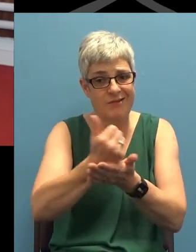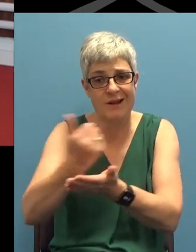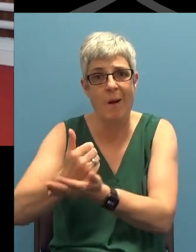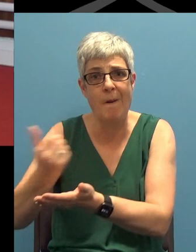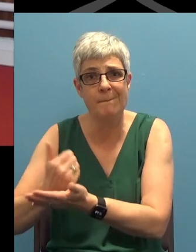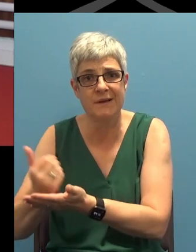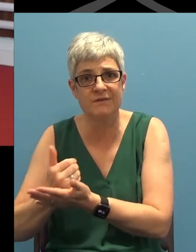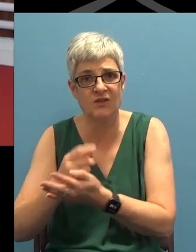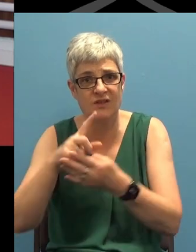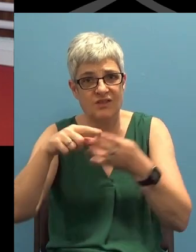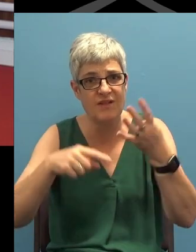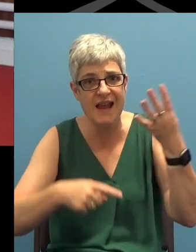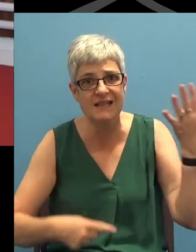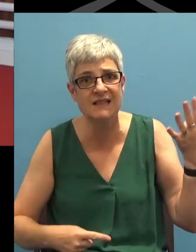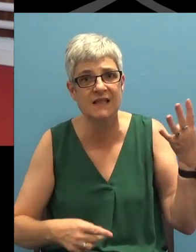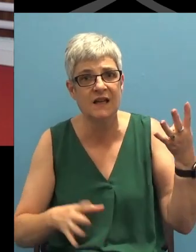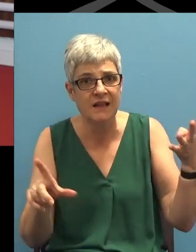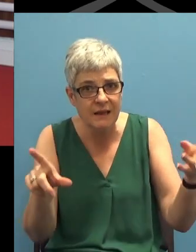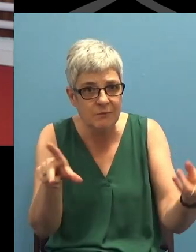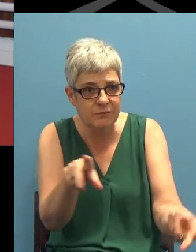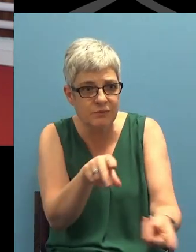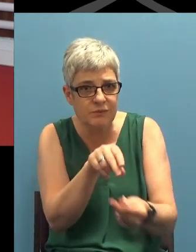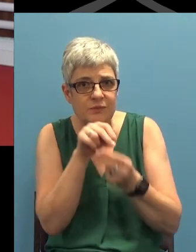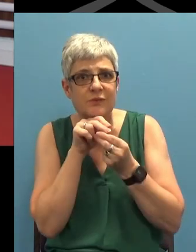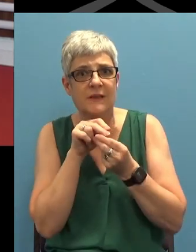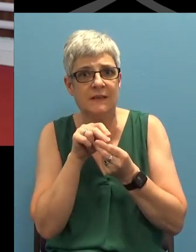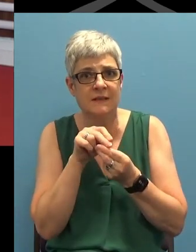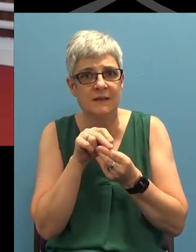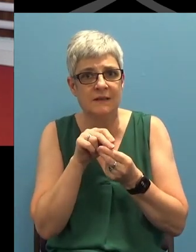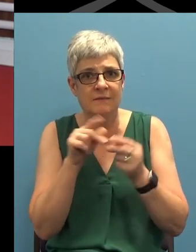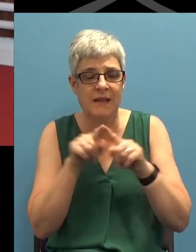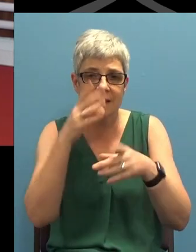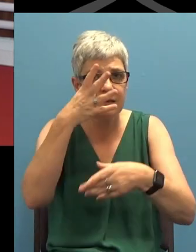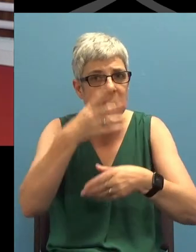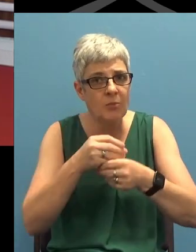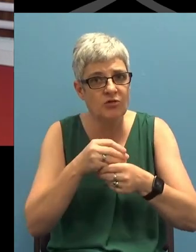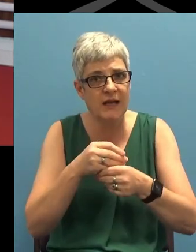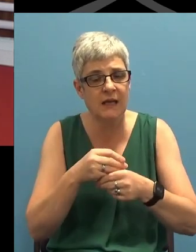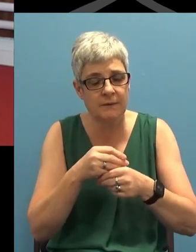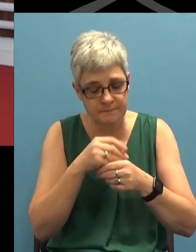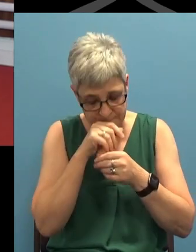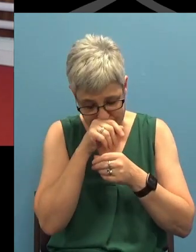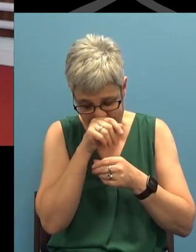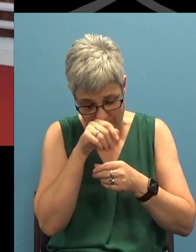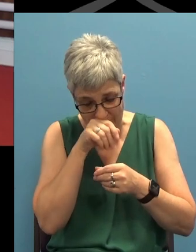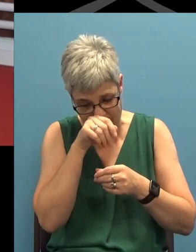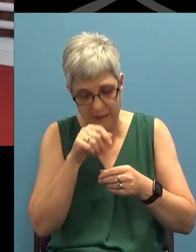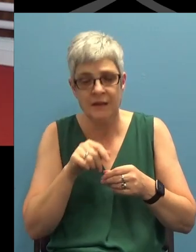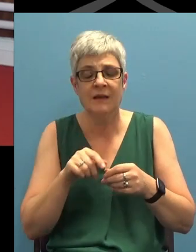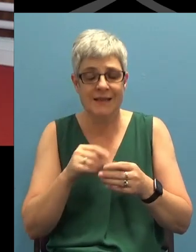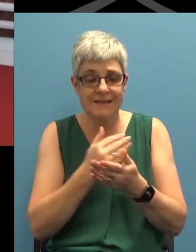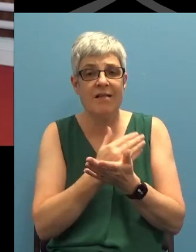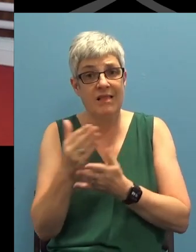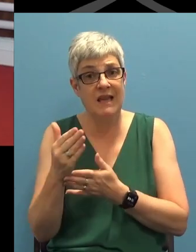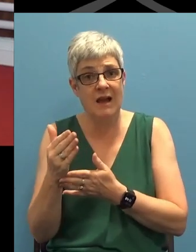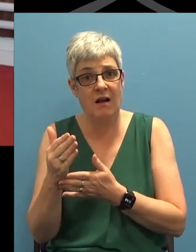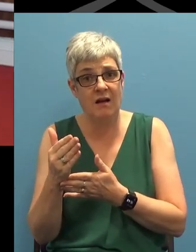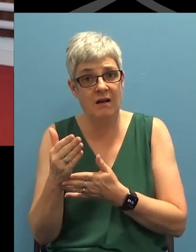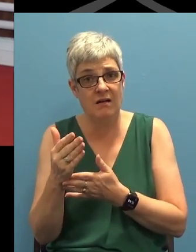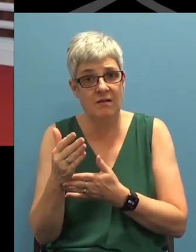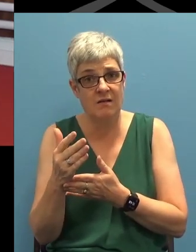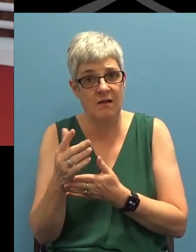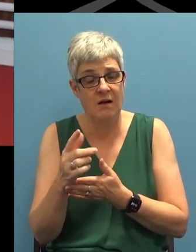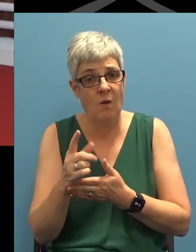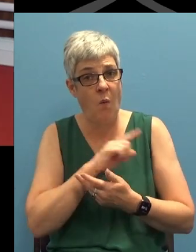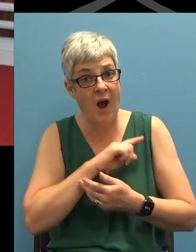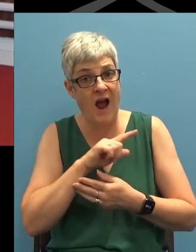these threads, a pulling things together, some kind of summary statement, is made all the more clear to us in the